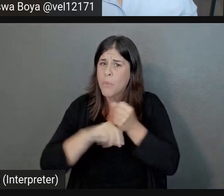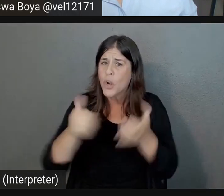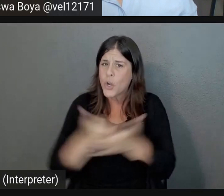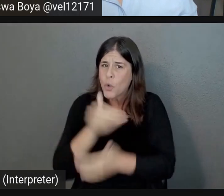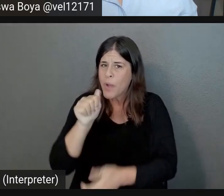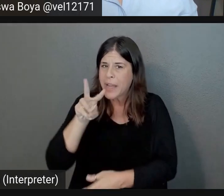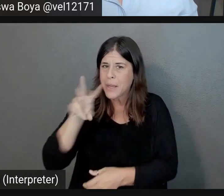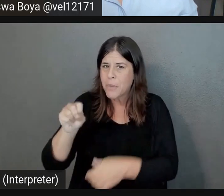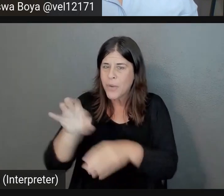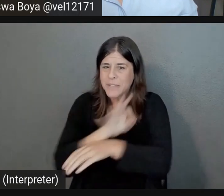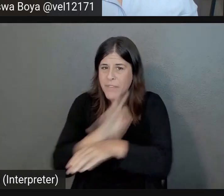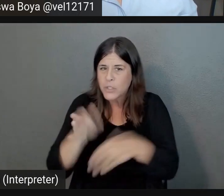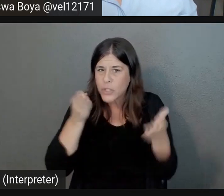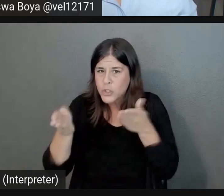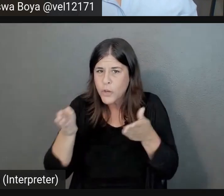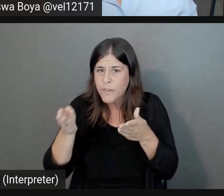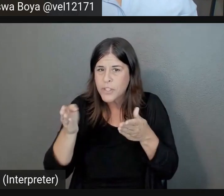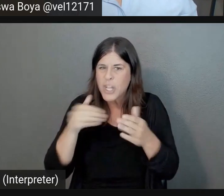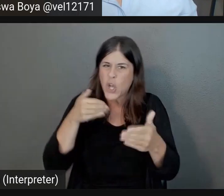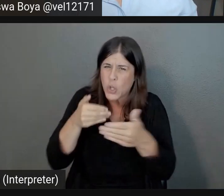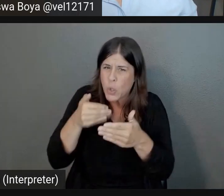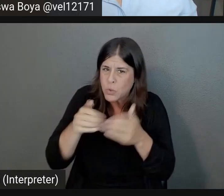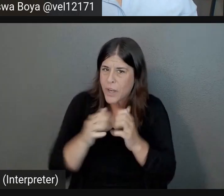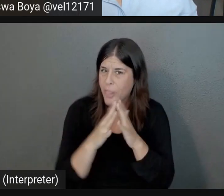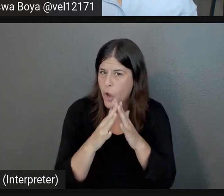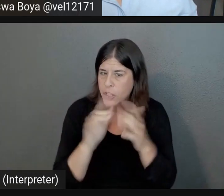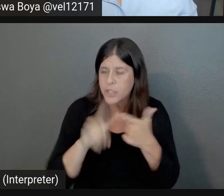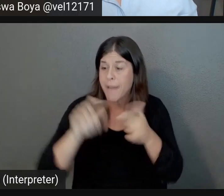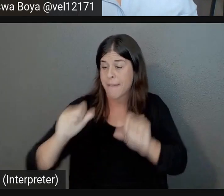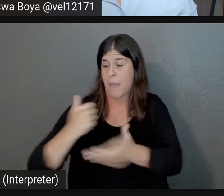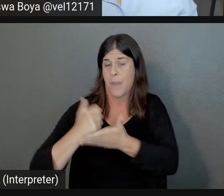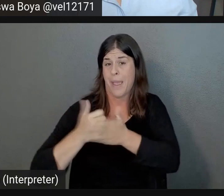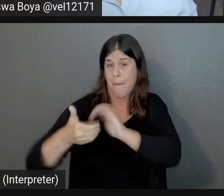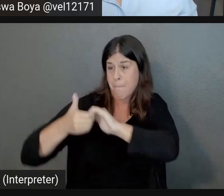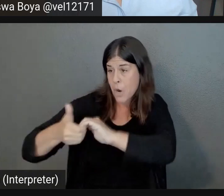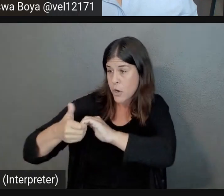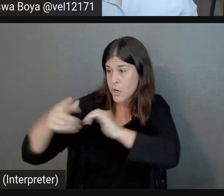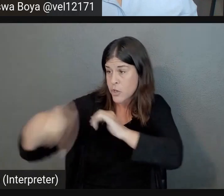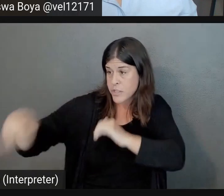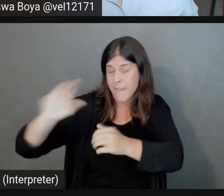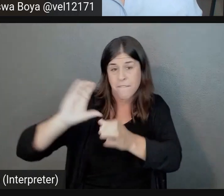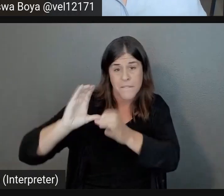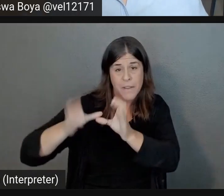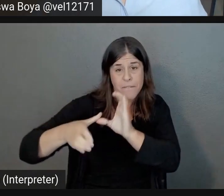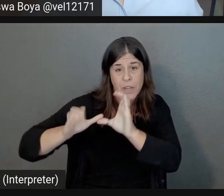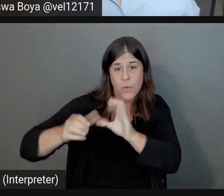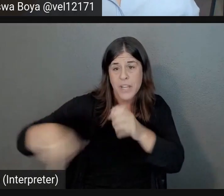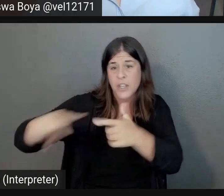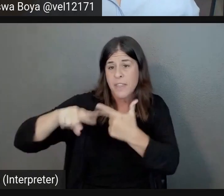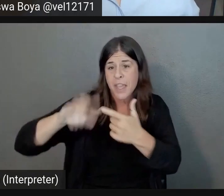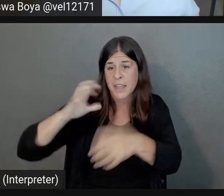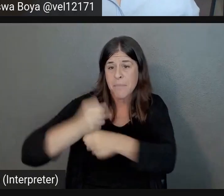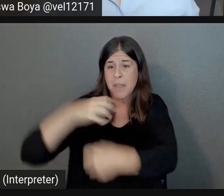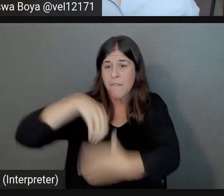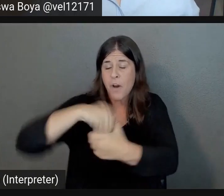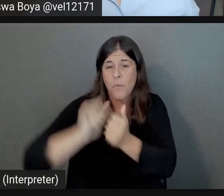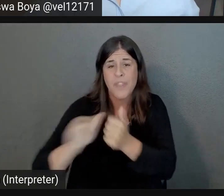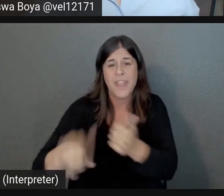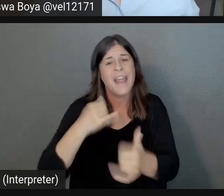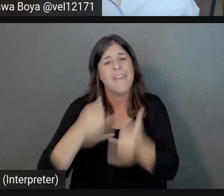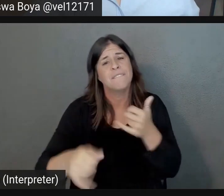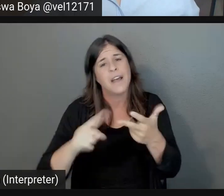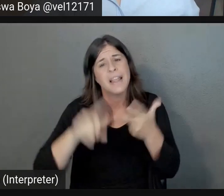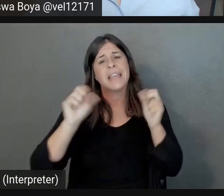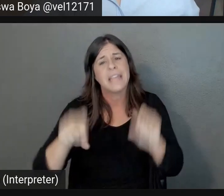and services closer to launch? Can we help partners automate their integration with new AWS capabilities? And finally, can